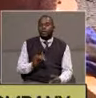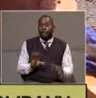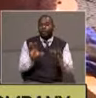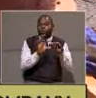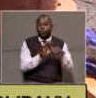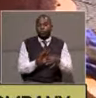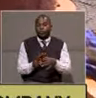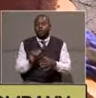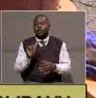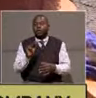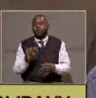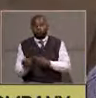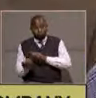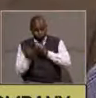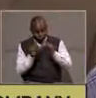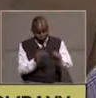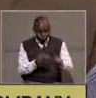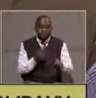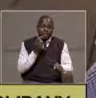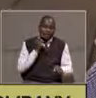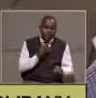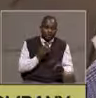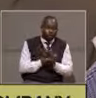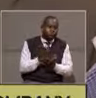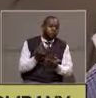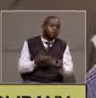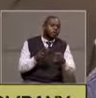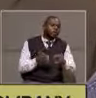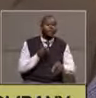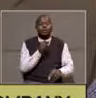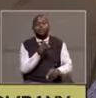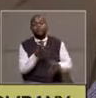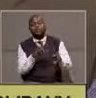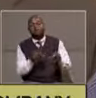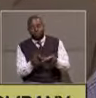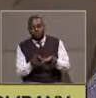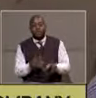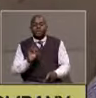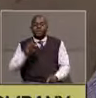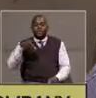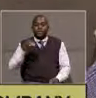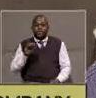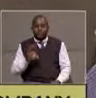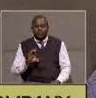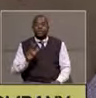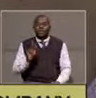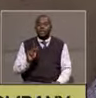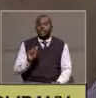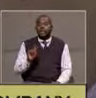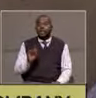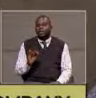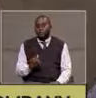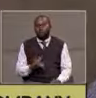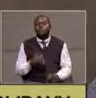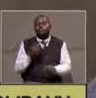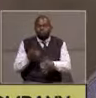KMP to come and verify what was going on here. The DPC Katwe was